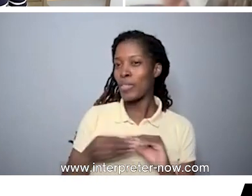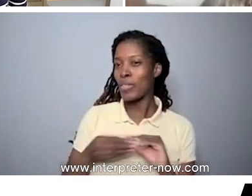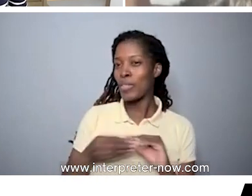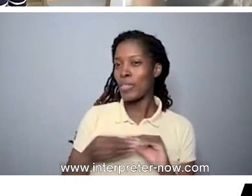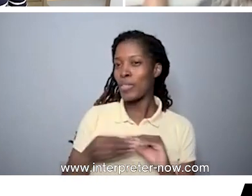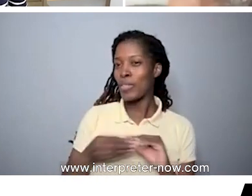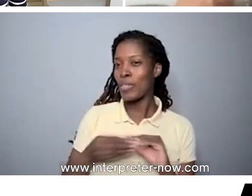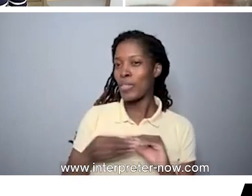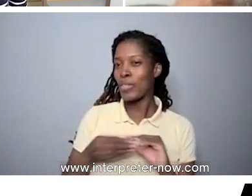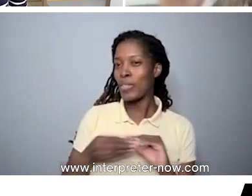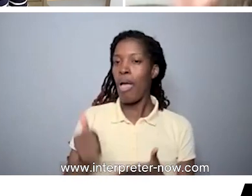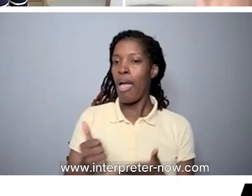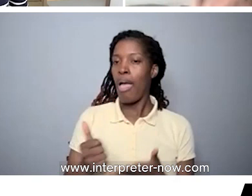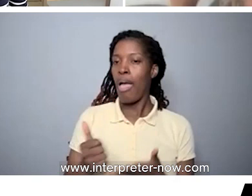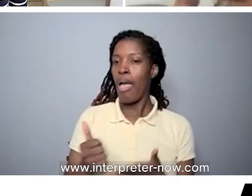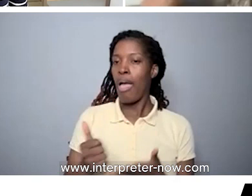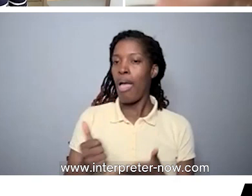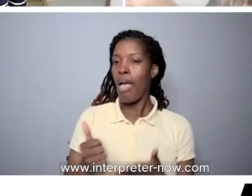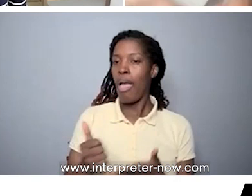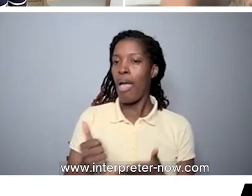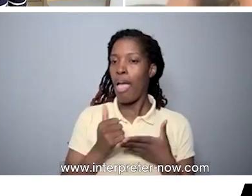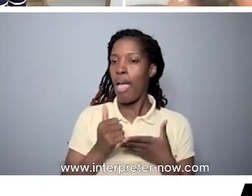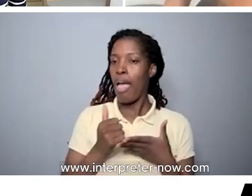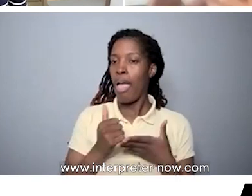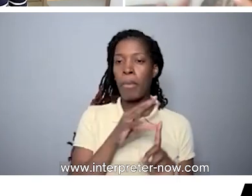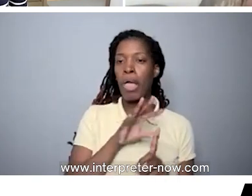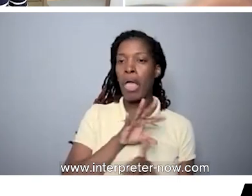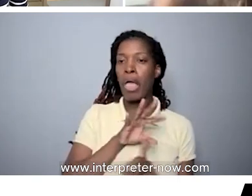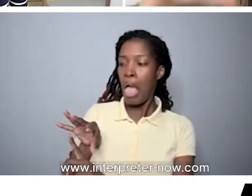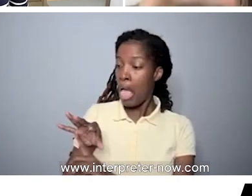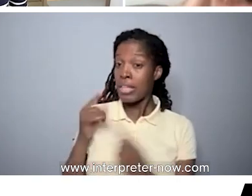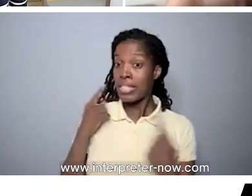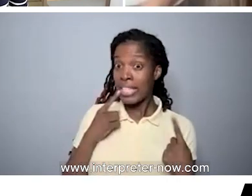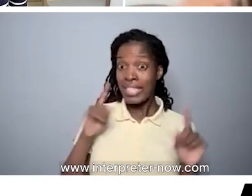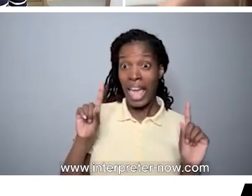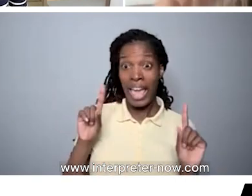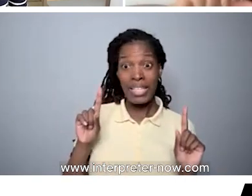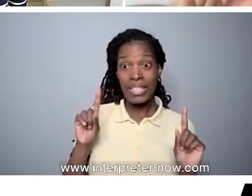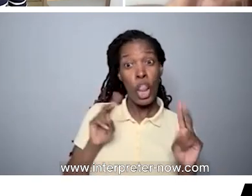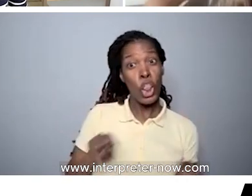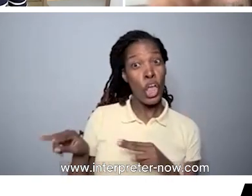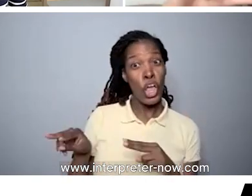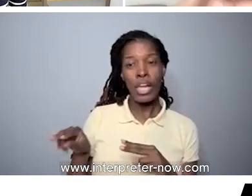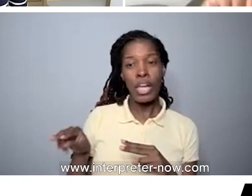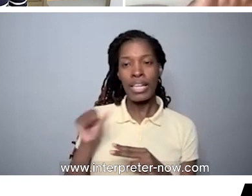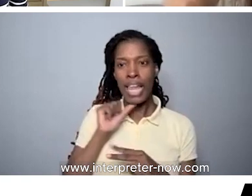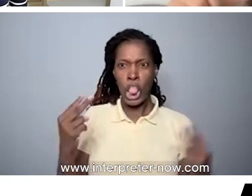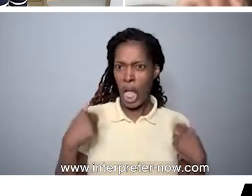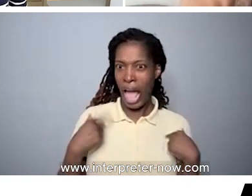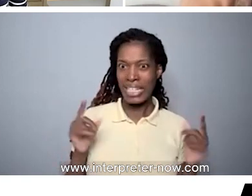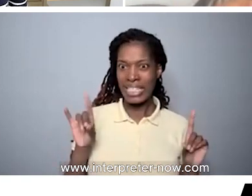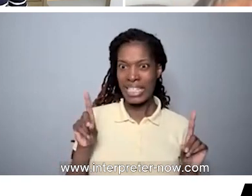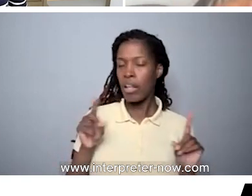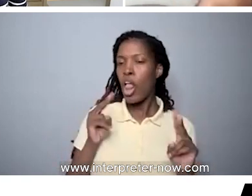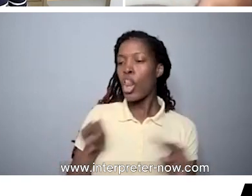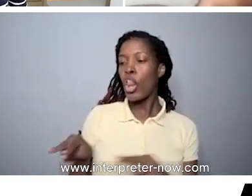and not be like, look what I did, but look at what a customer successfully did, right? So there's all these different kind of approaches and techniques as